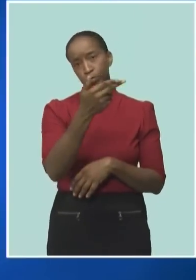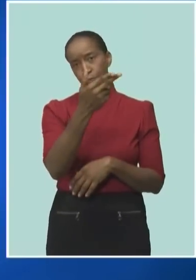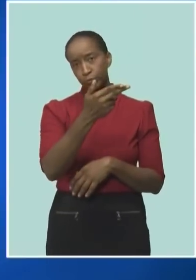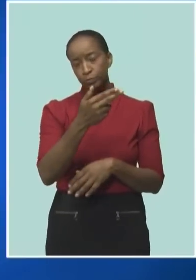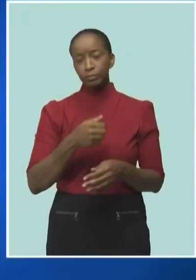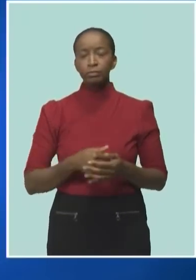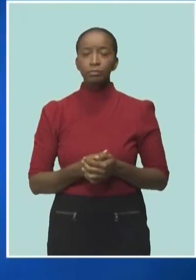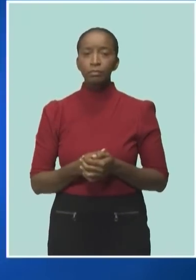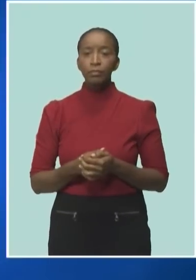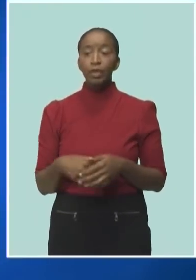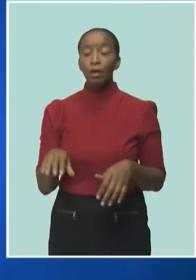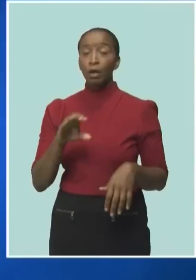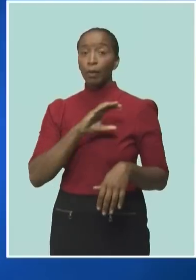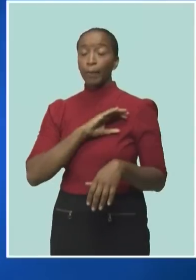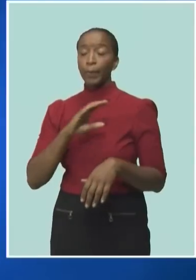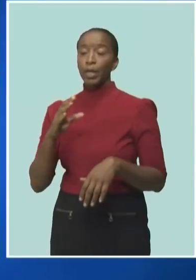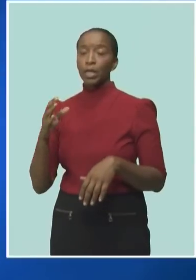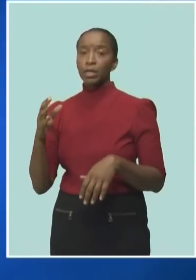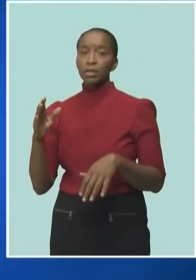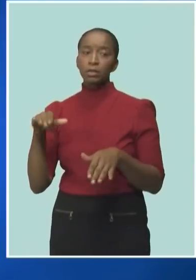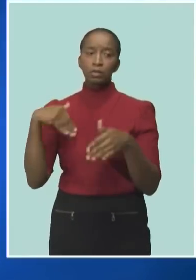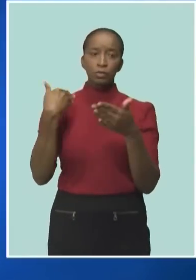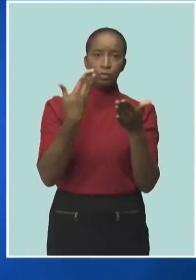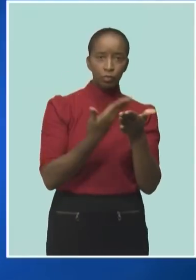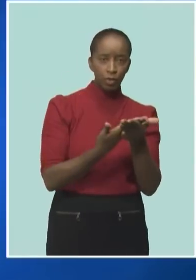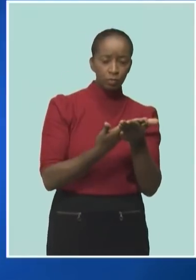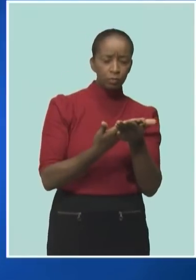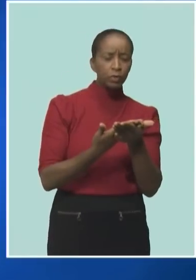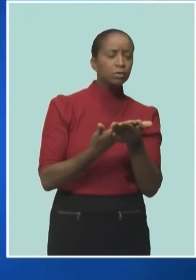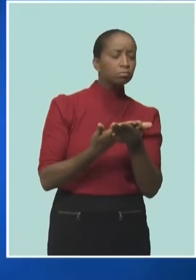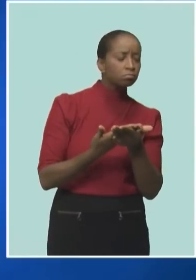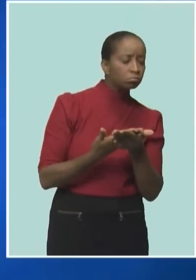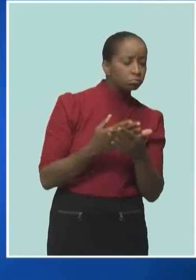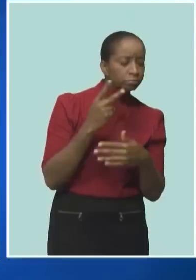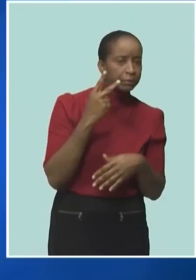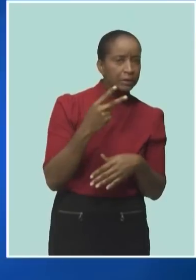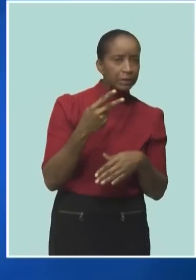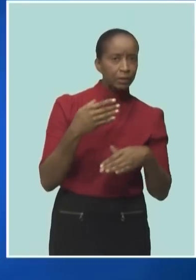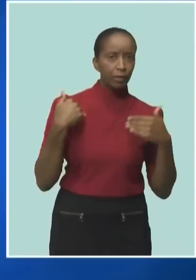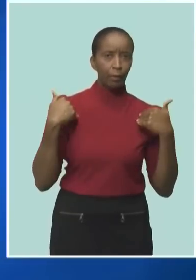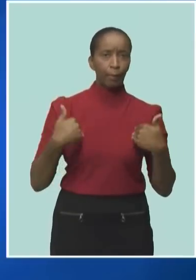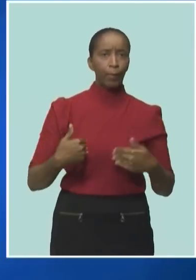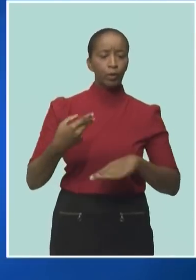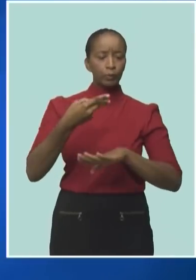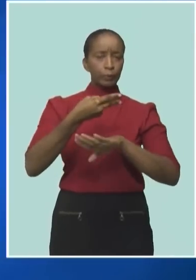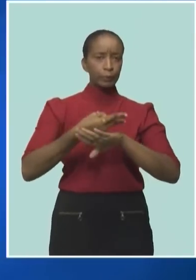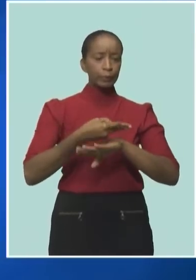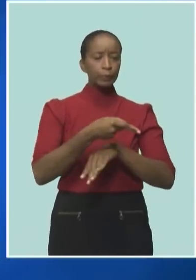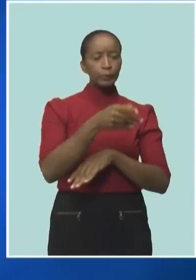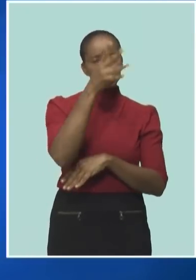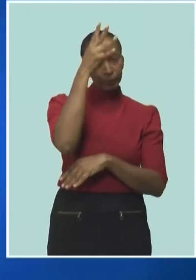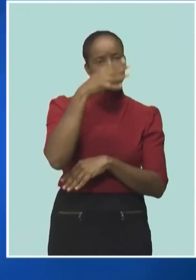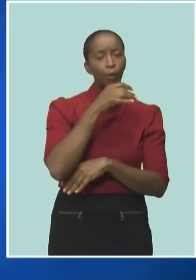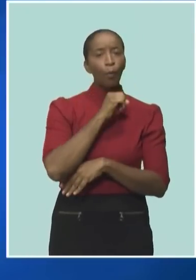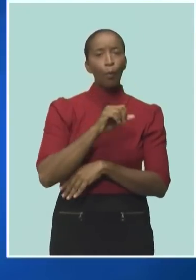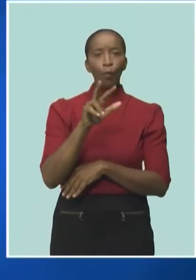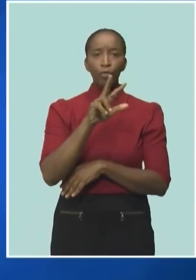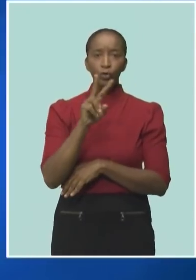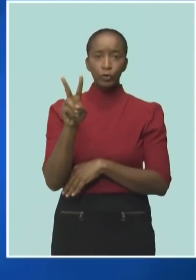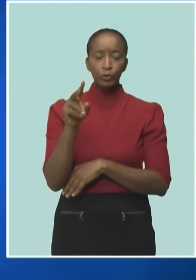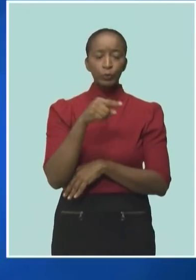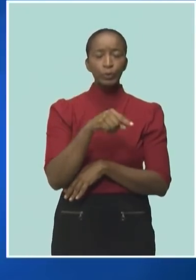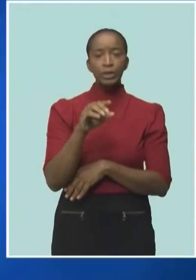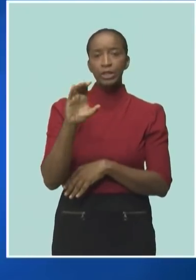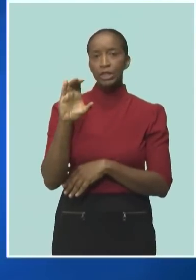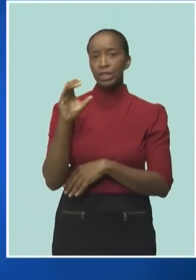Police personnel responded and, on arrival, encountered the motionless body of 32-year-old Chad Rowett. The Prout